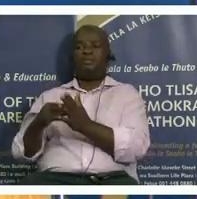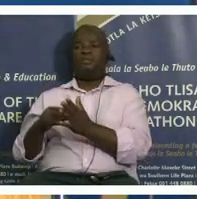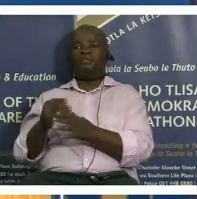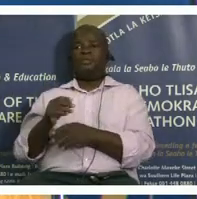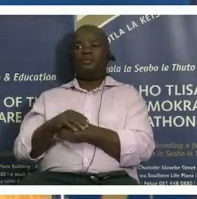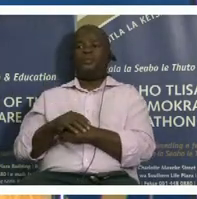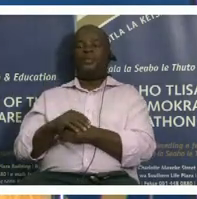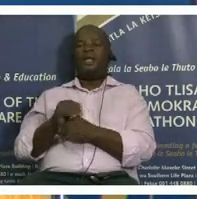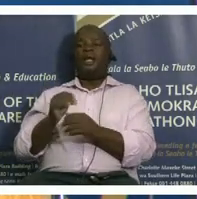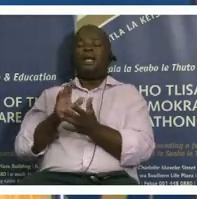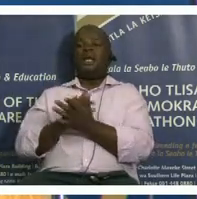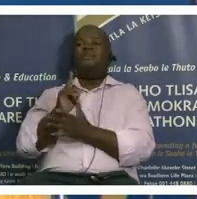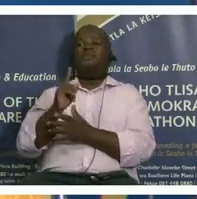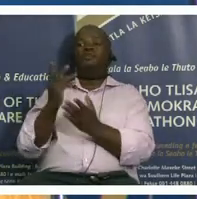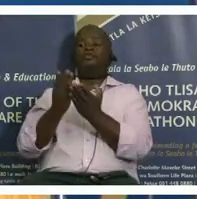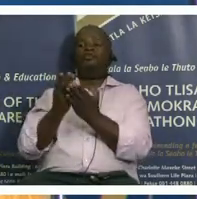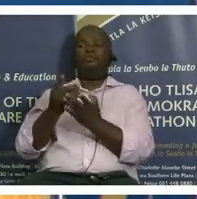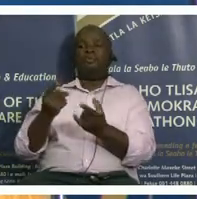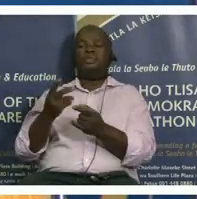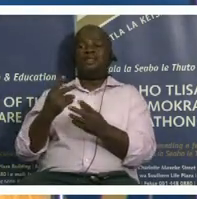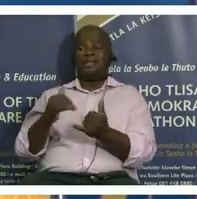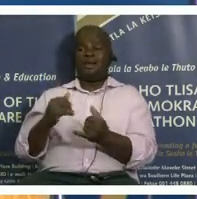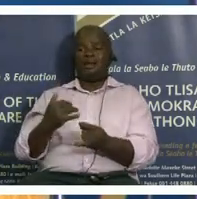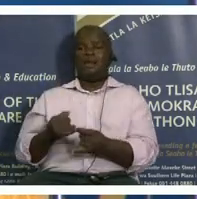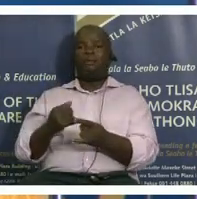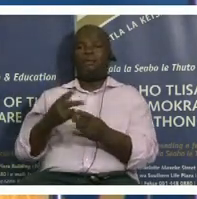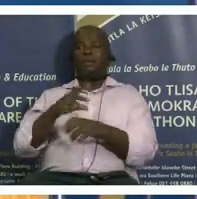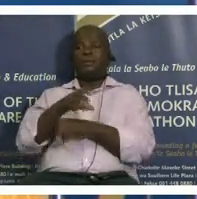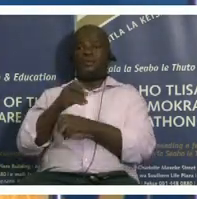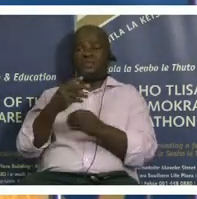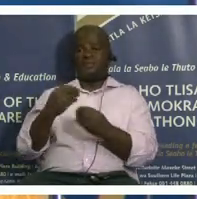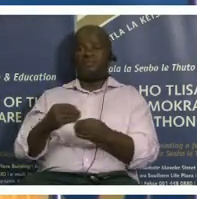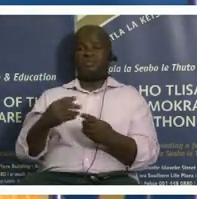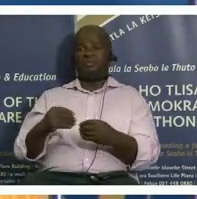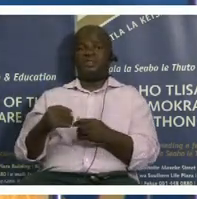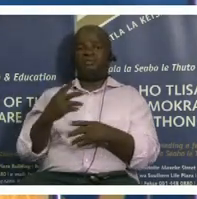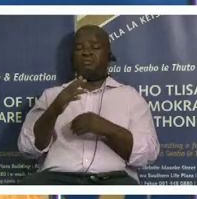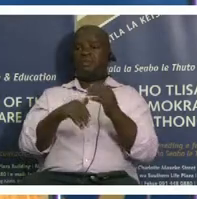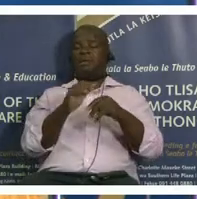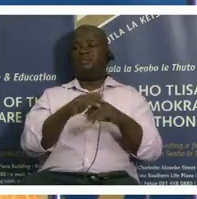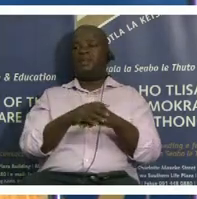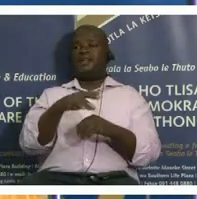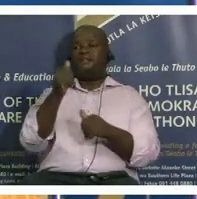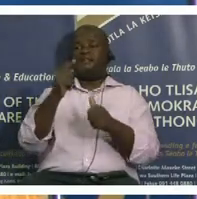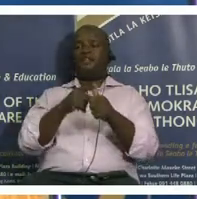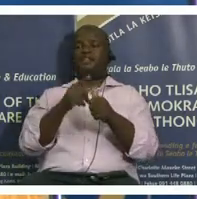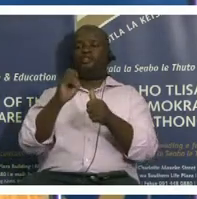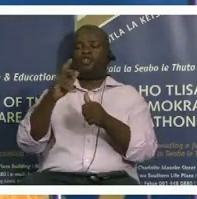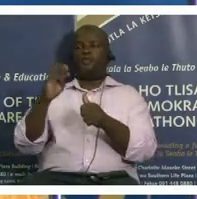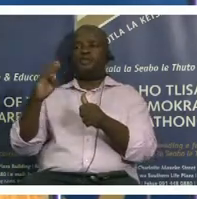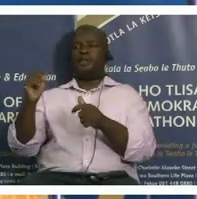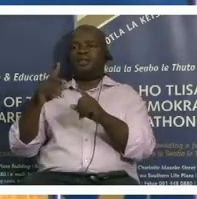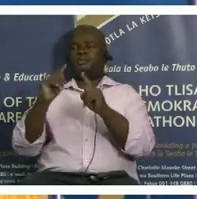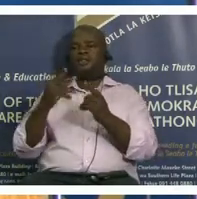11 new schools are currently under construction in the province. Tromsberg Special School in